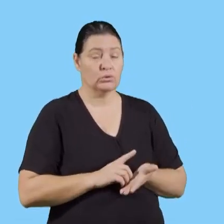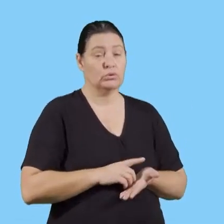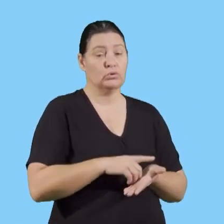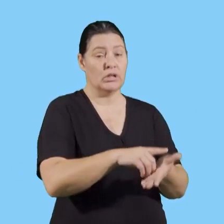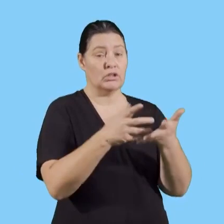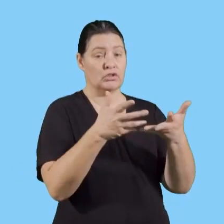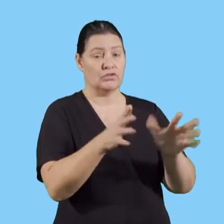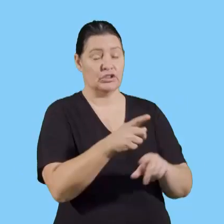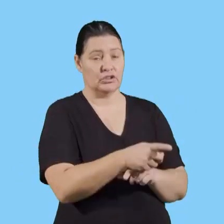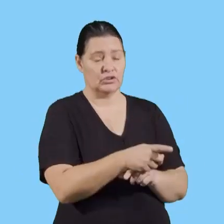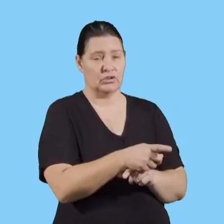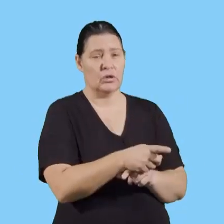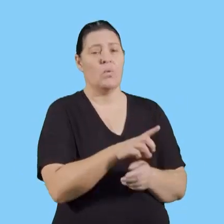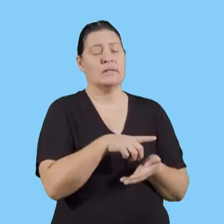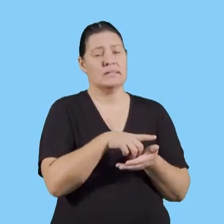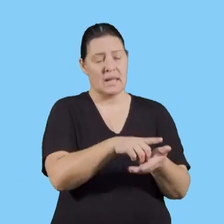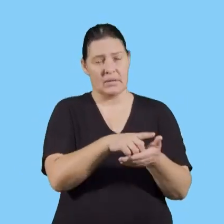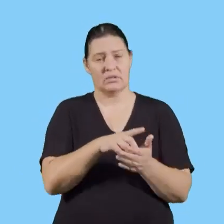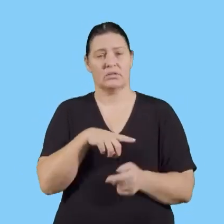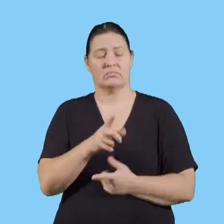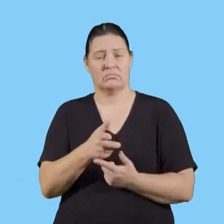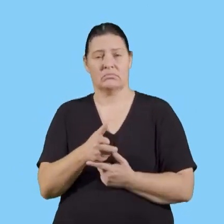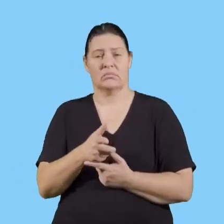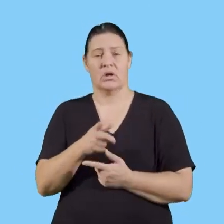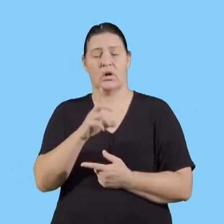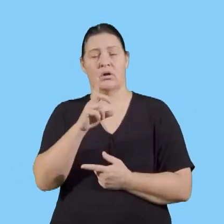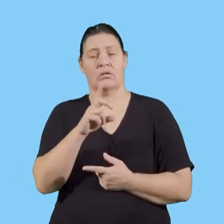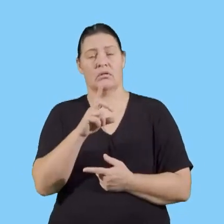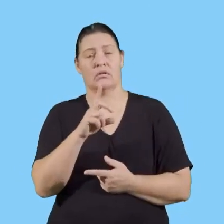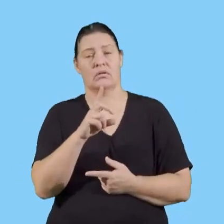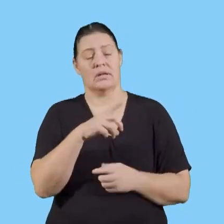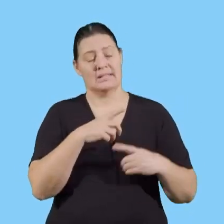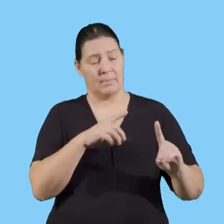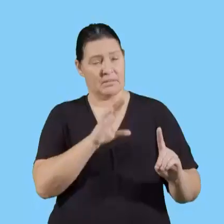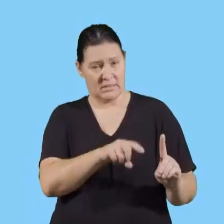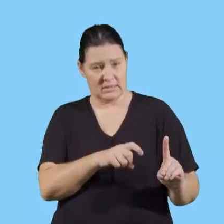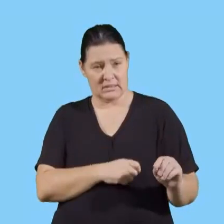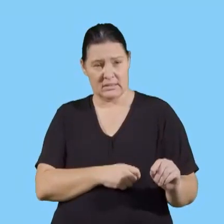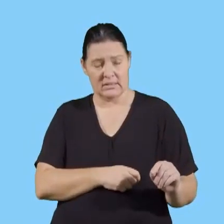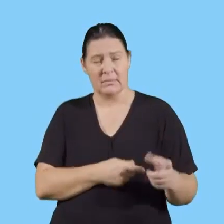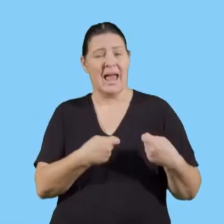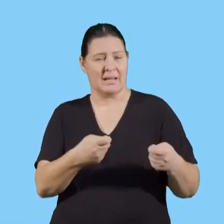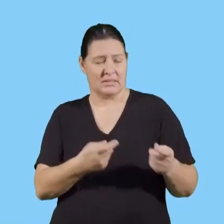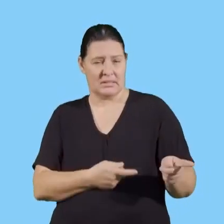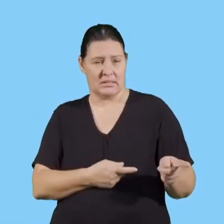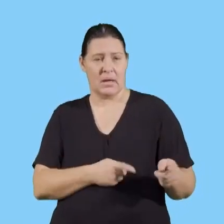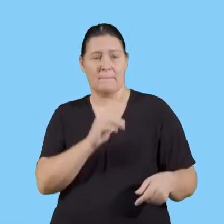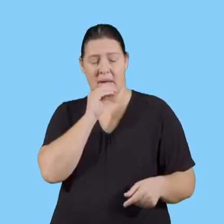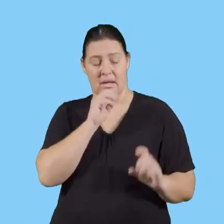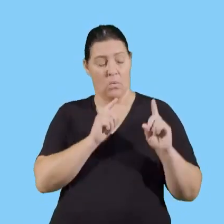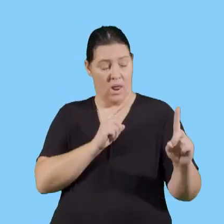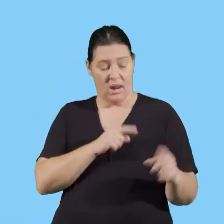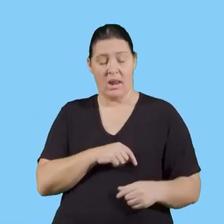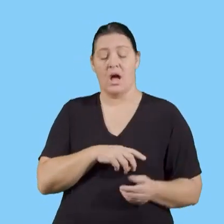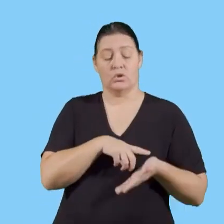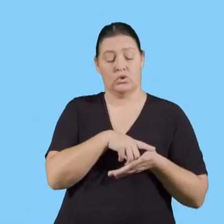a donation, we'll debit donations, which is an expense. So we'll come here. It is